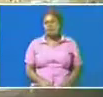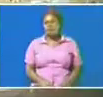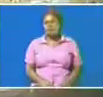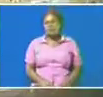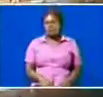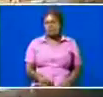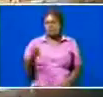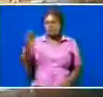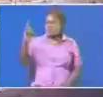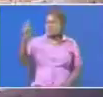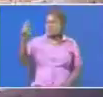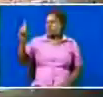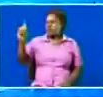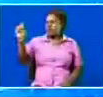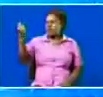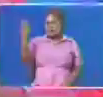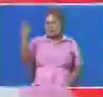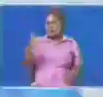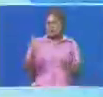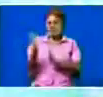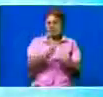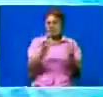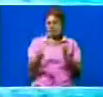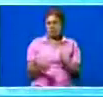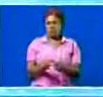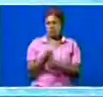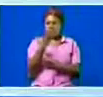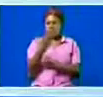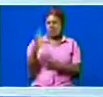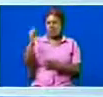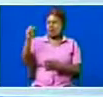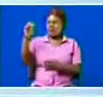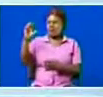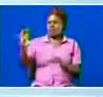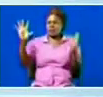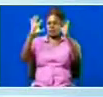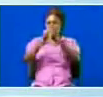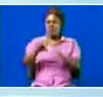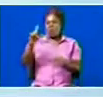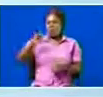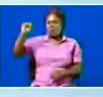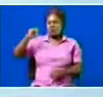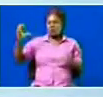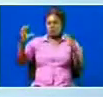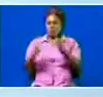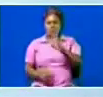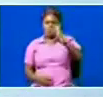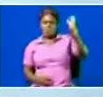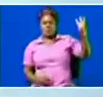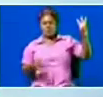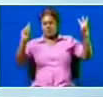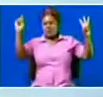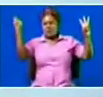Ford Kenya Party has set in motion their plans to merge with ANC Party, informing one political party for Western Kenya